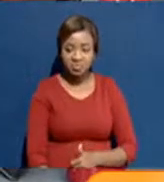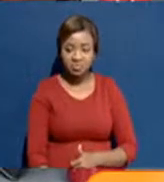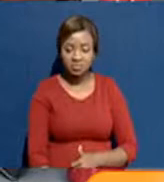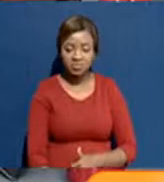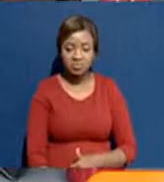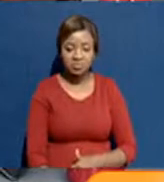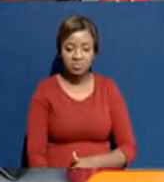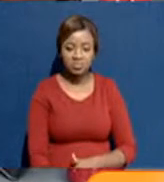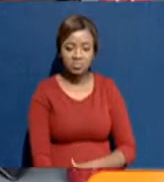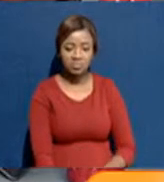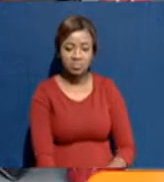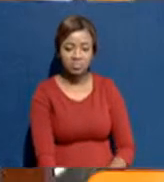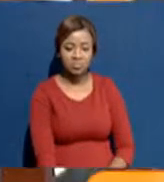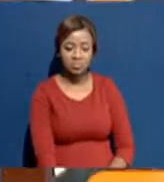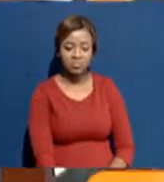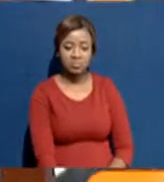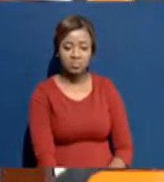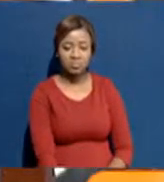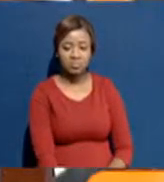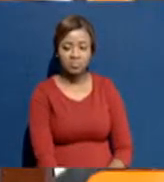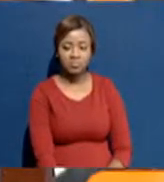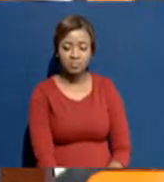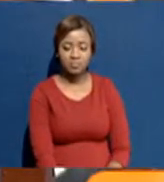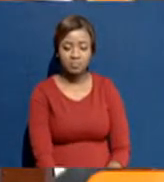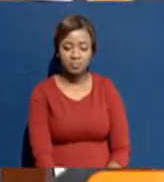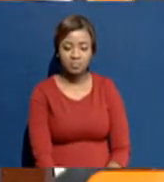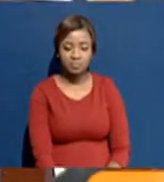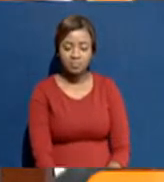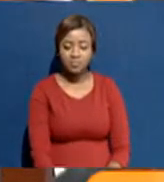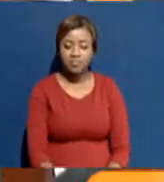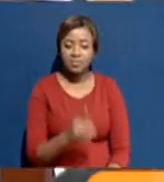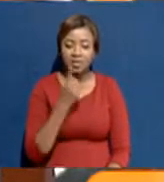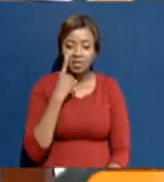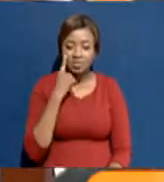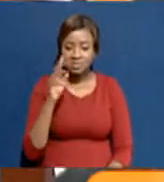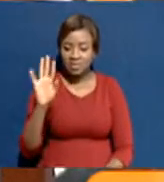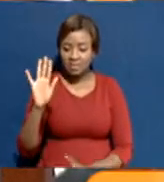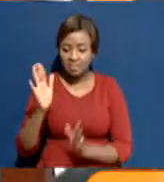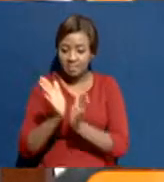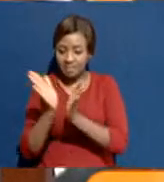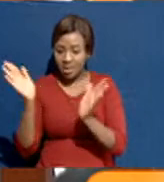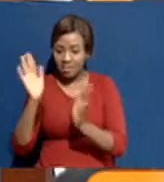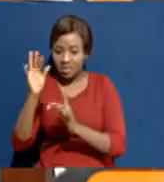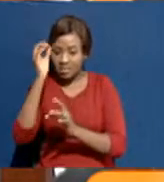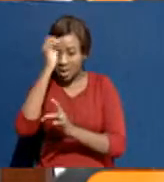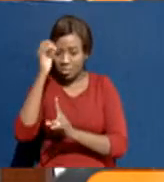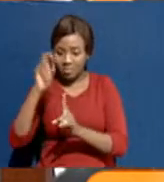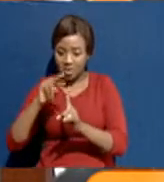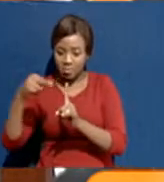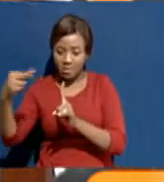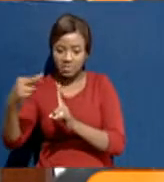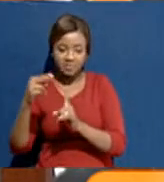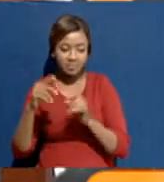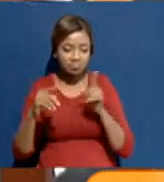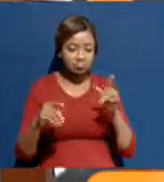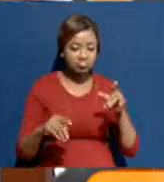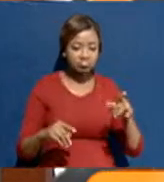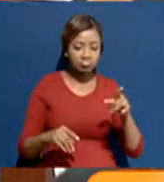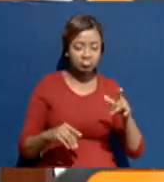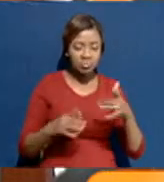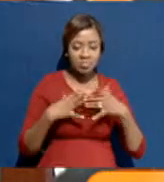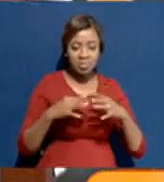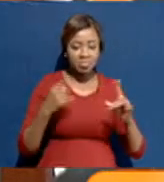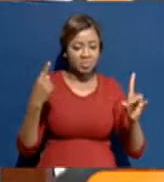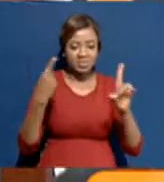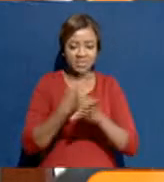access to your computers. You see, what the public will perceive is different from the actual thing. They may have... He was giving